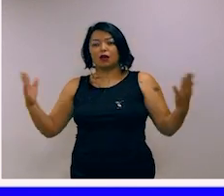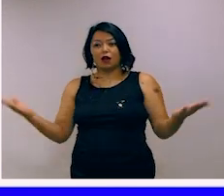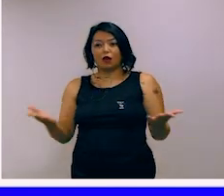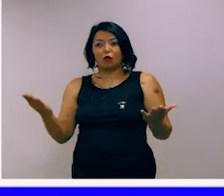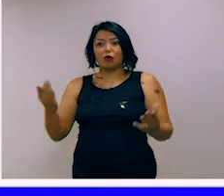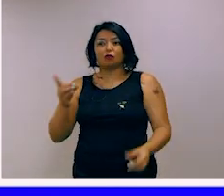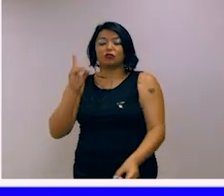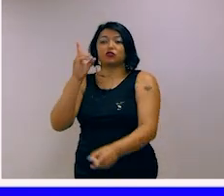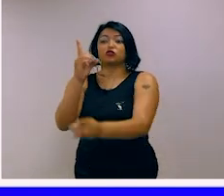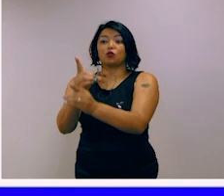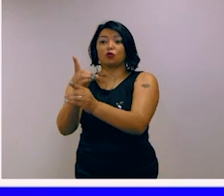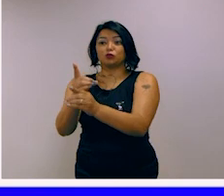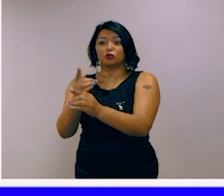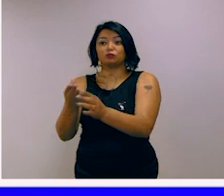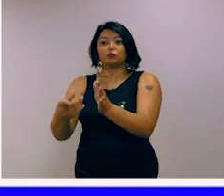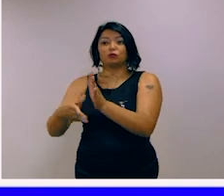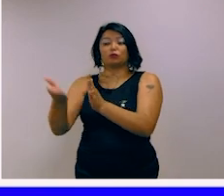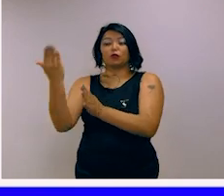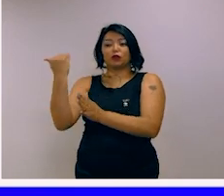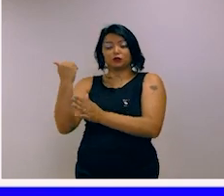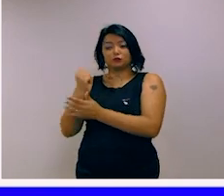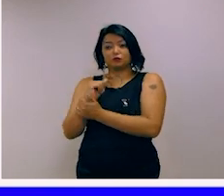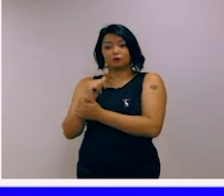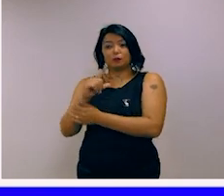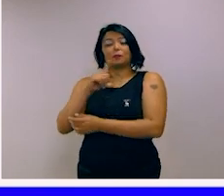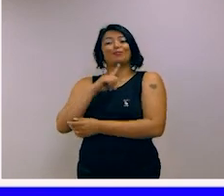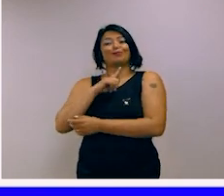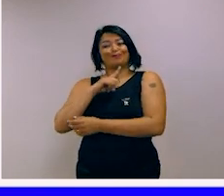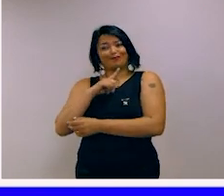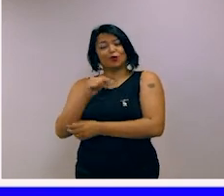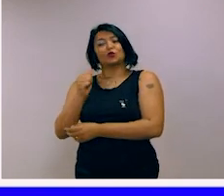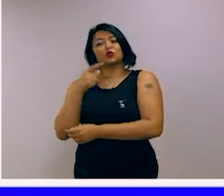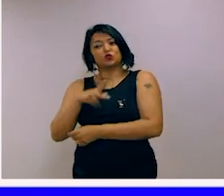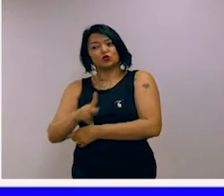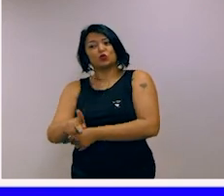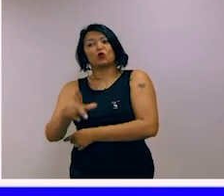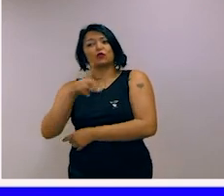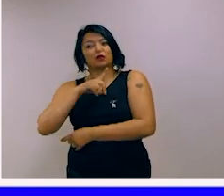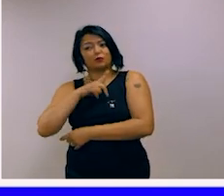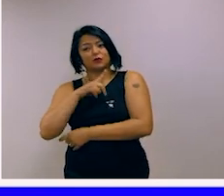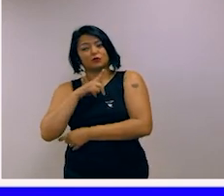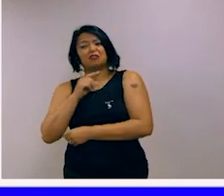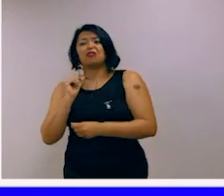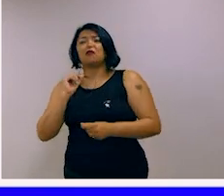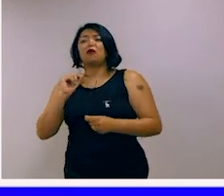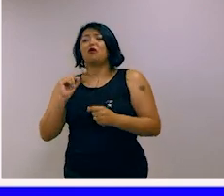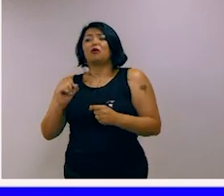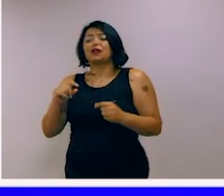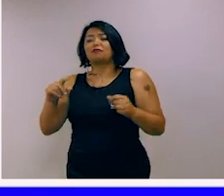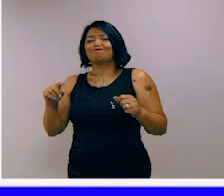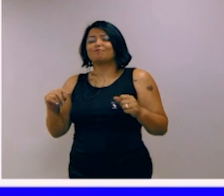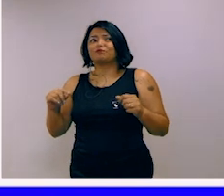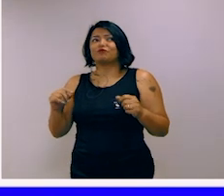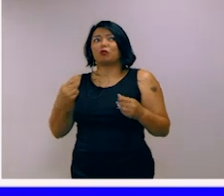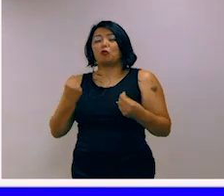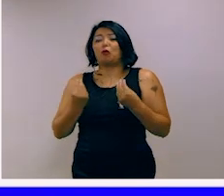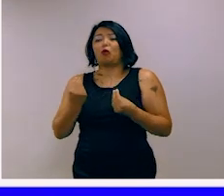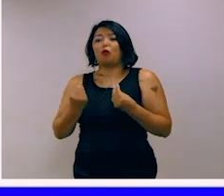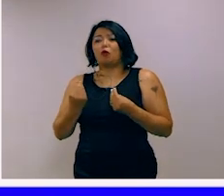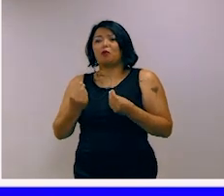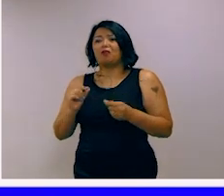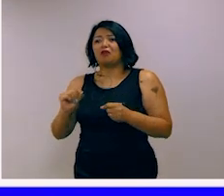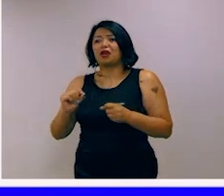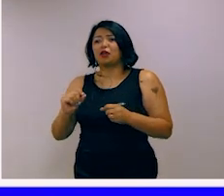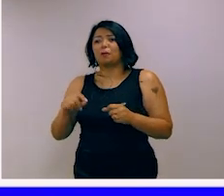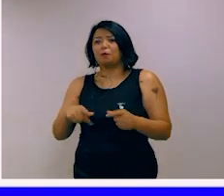still left with the problem of what causes what. So it could still be the case that obesity actually